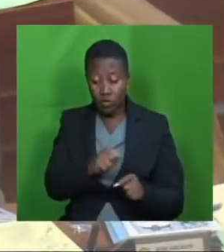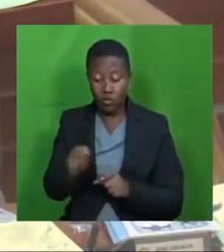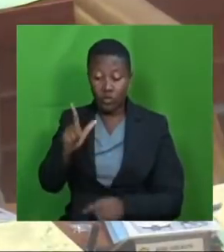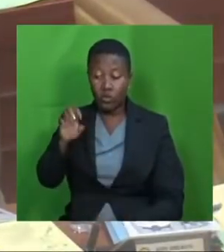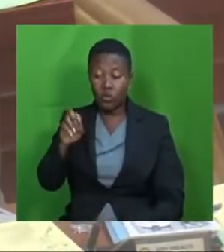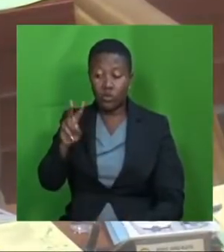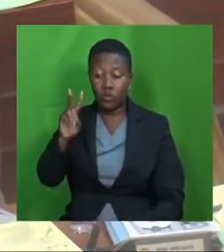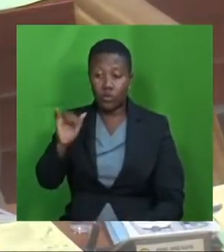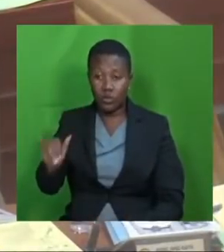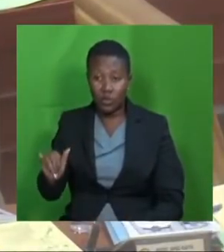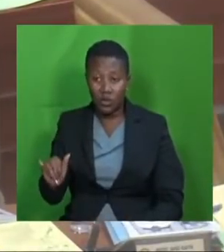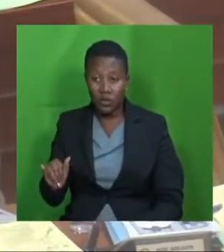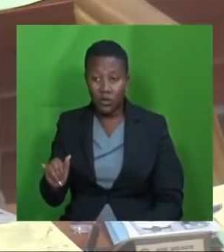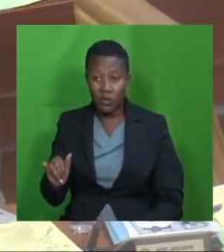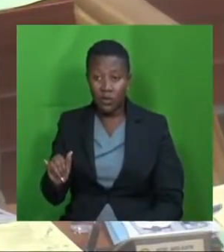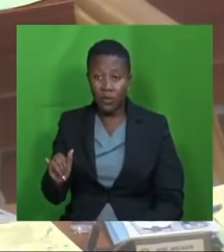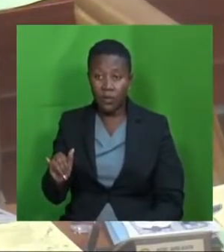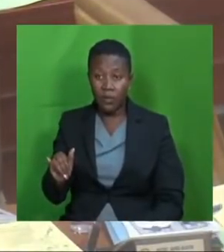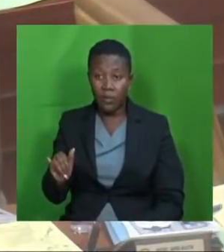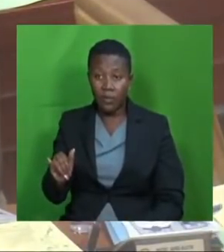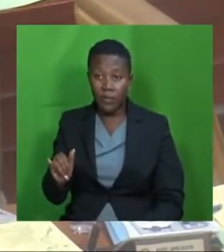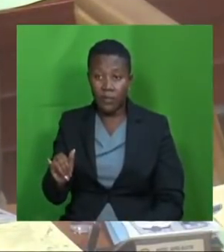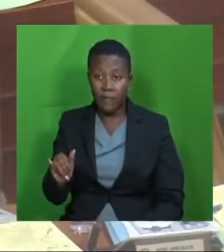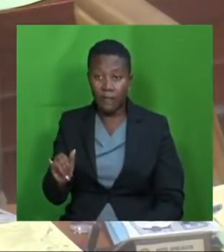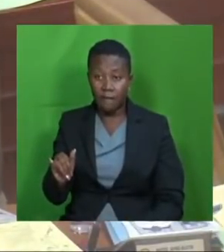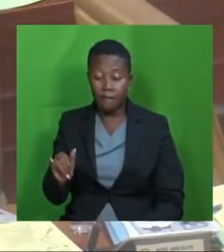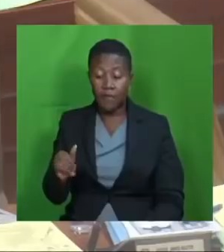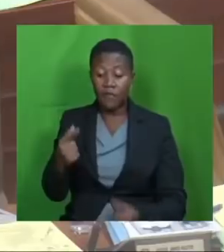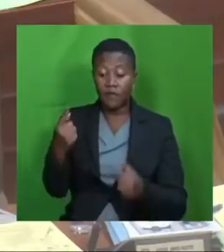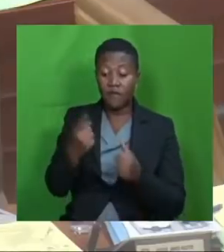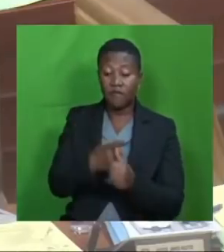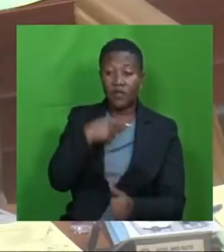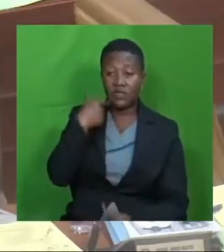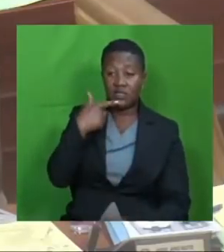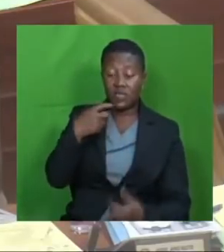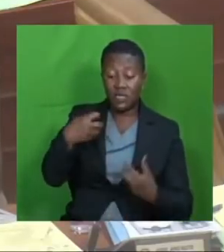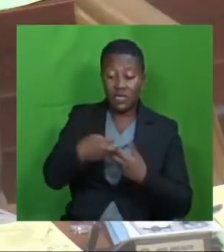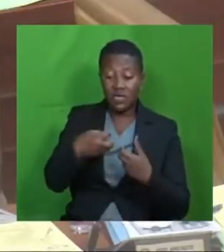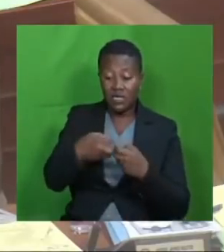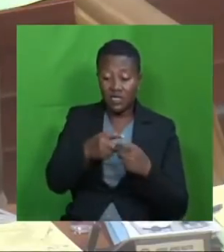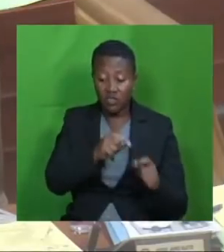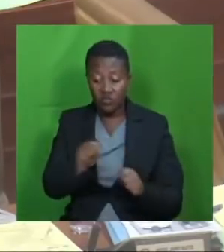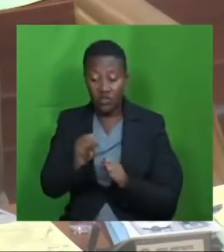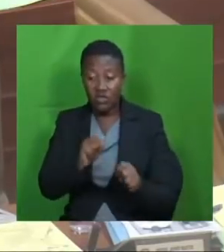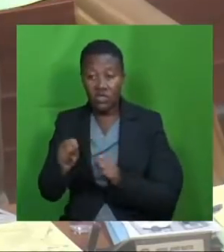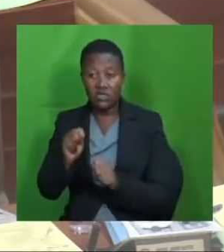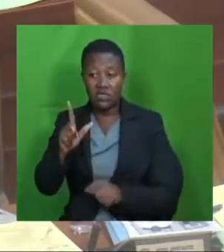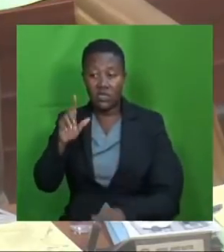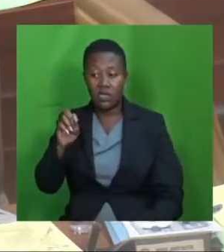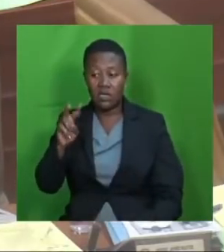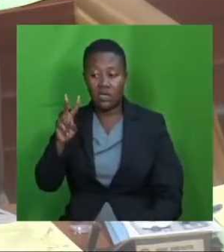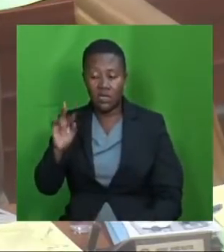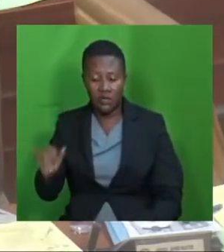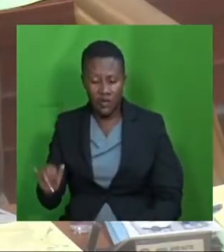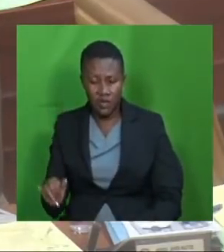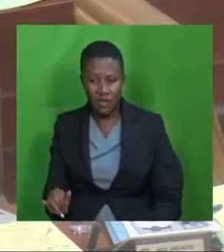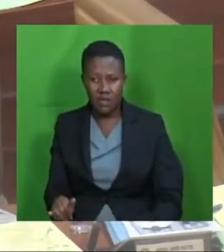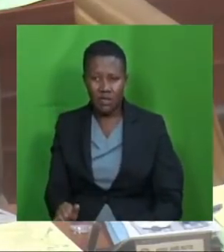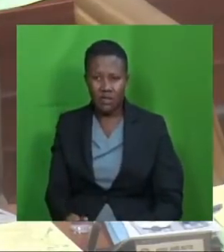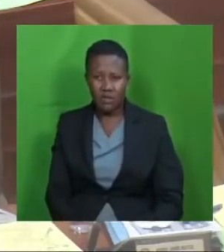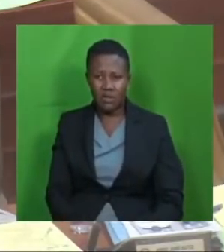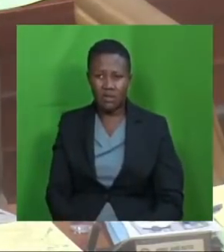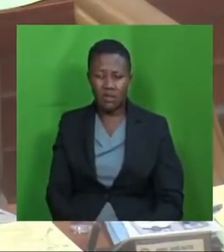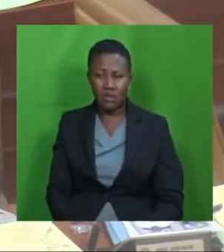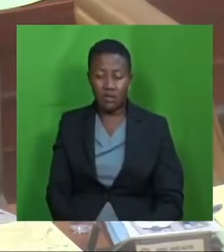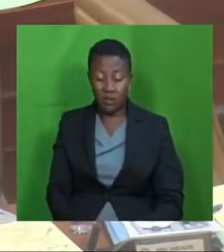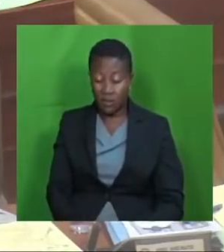in his budget statement. He said electronic transactions levy. So what are we dealing with? Then, Mr. Speaker,